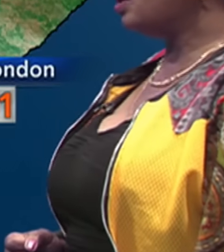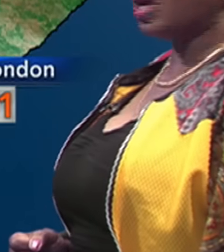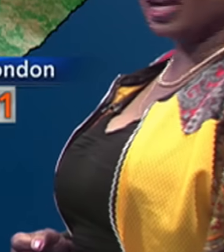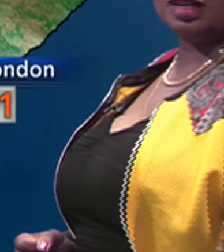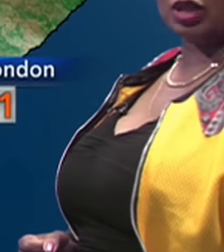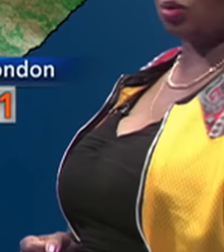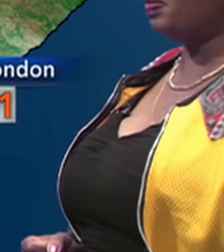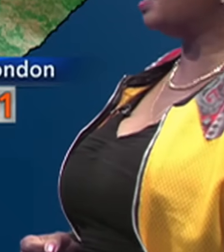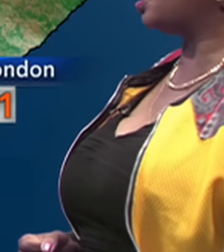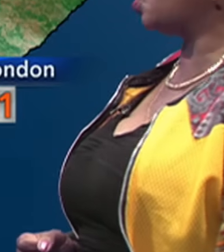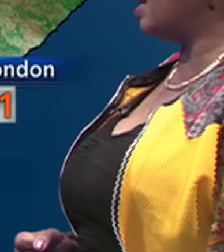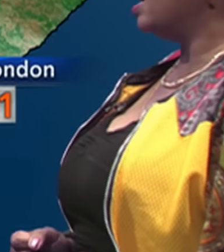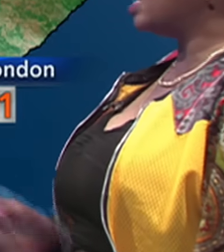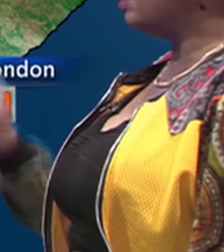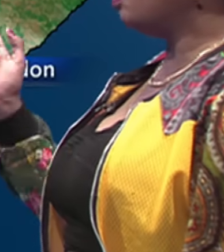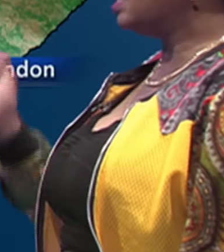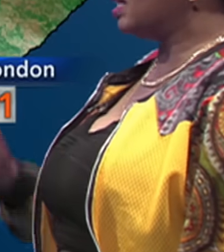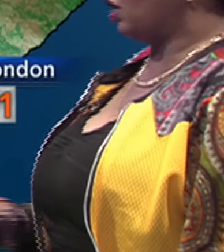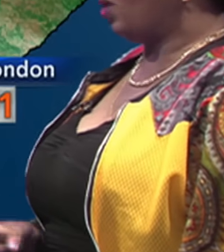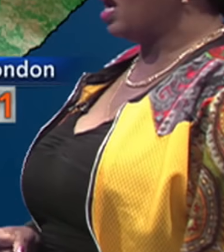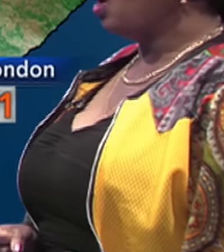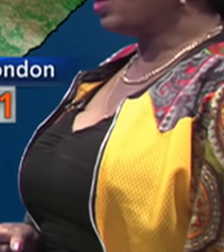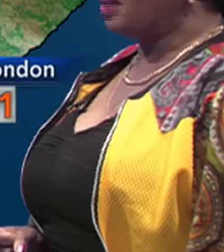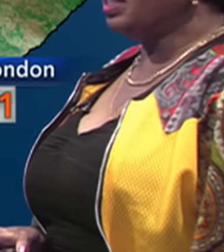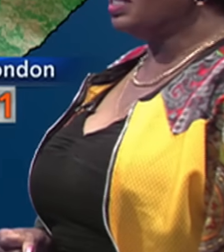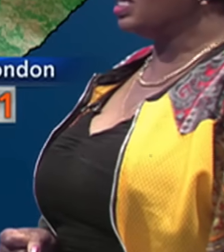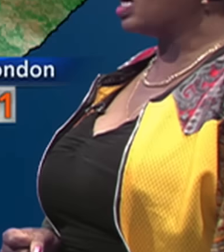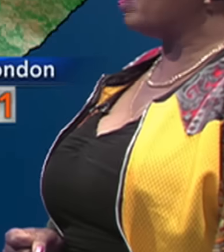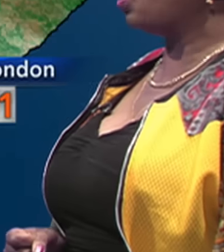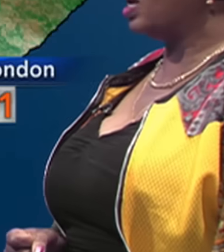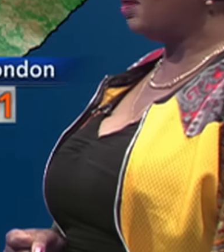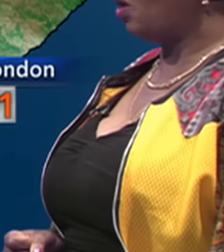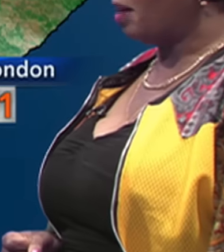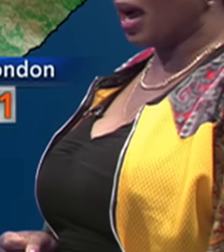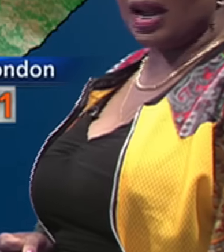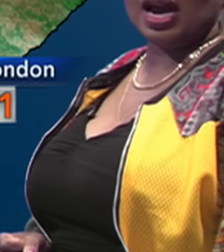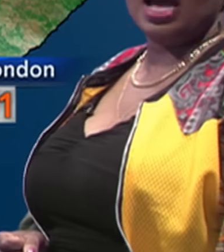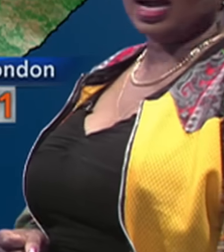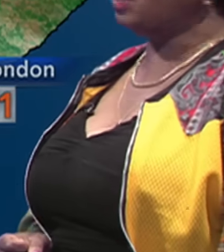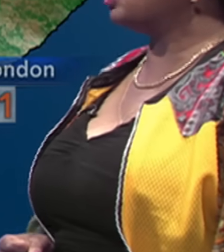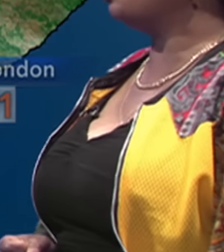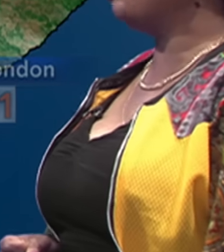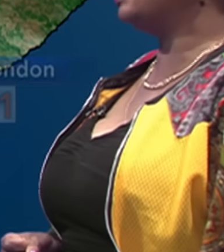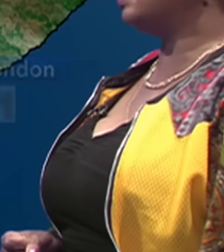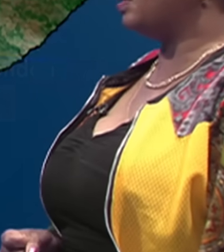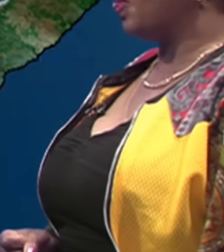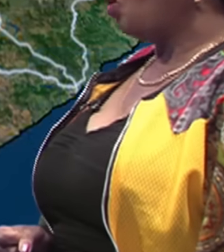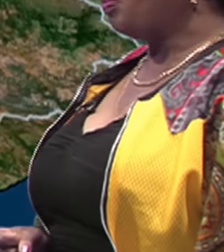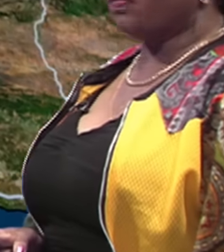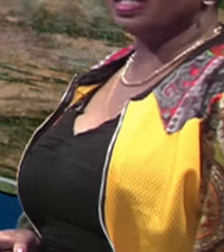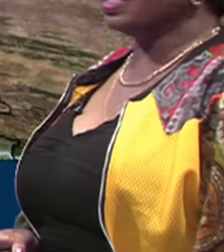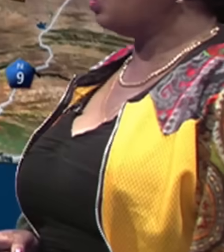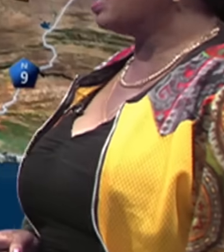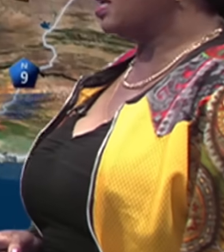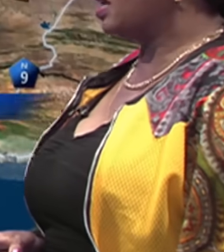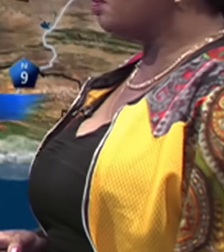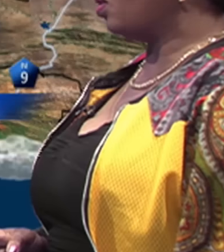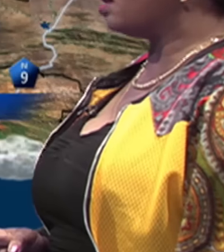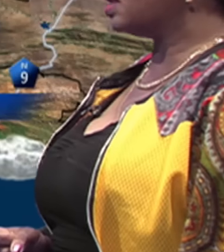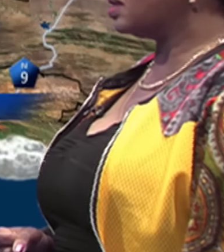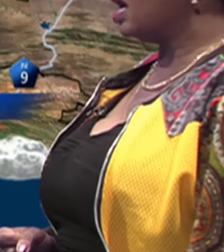gona Maletswae ka tše 28 re lebelela Mthatha le gona go tlabe ntše le tsene ka marung lebelela gona Makhanda ka tše 20 go provinceng ya